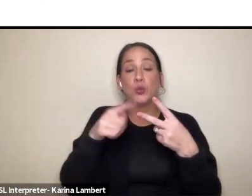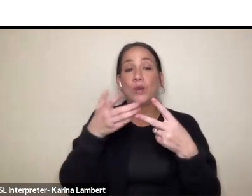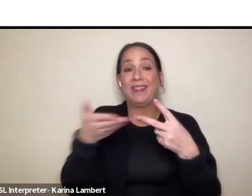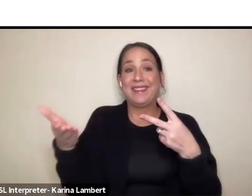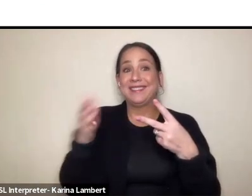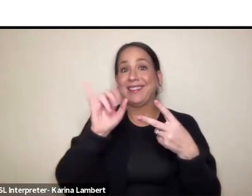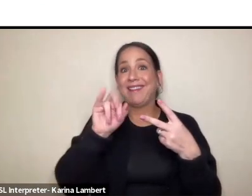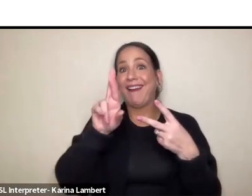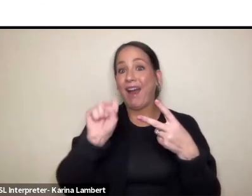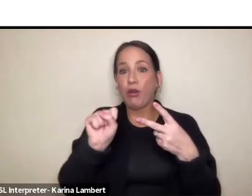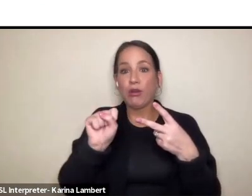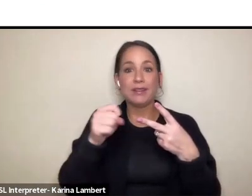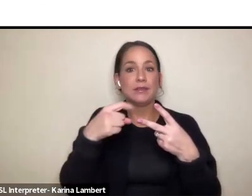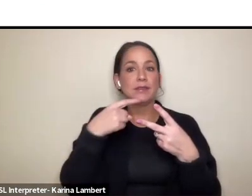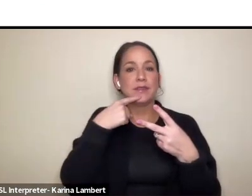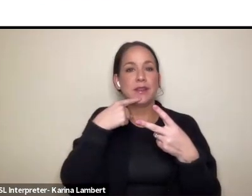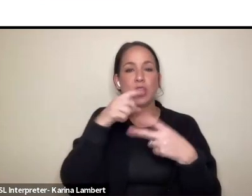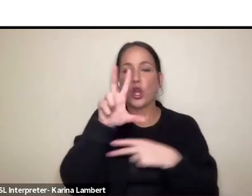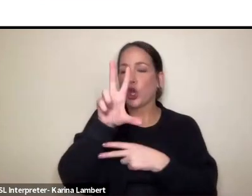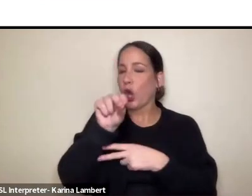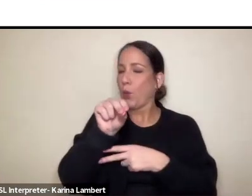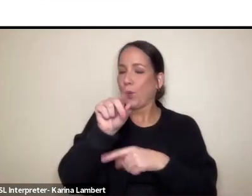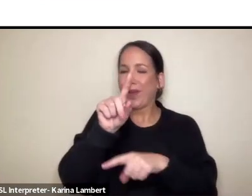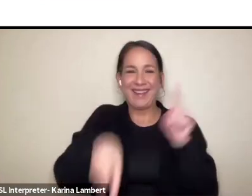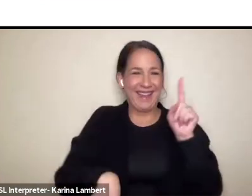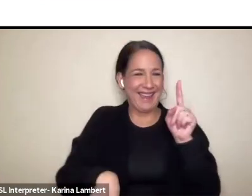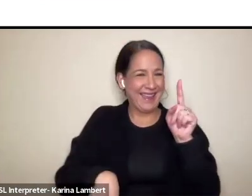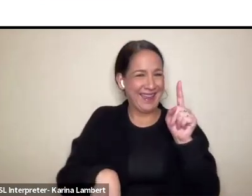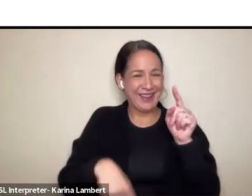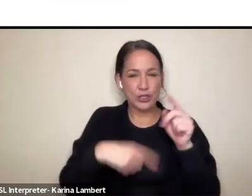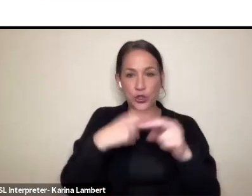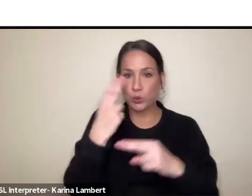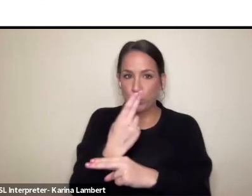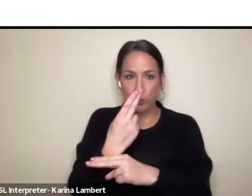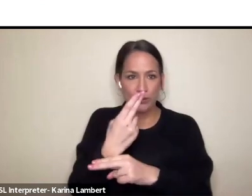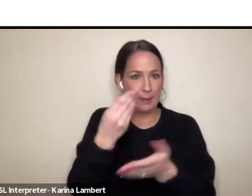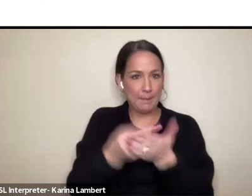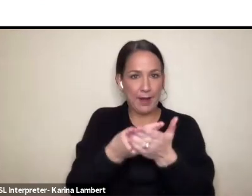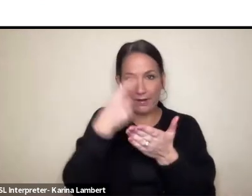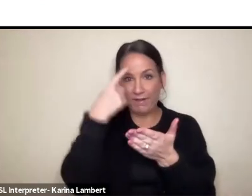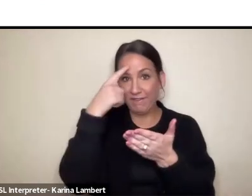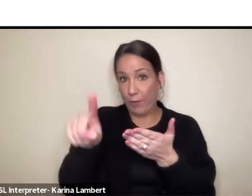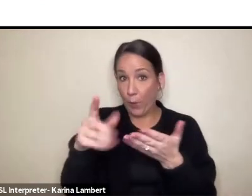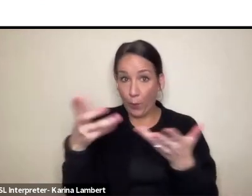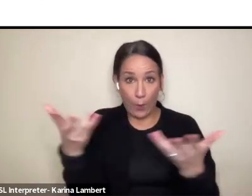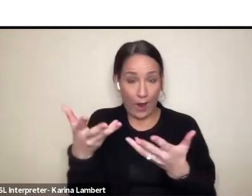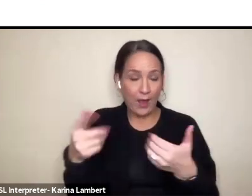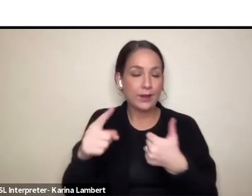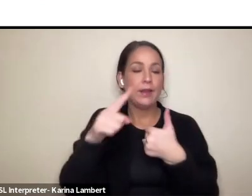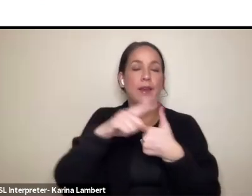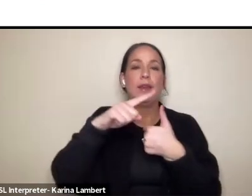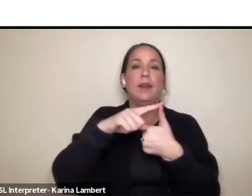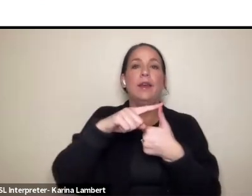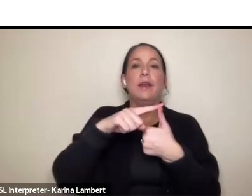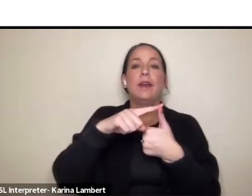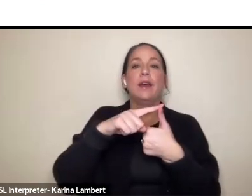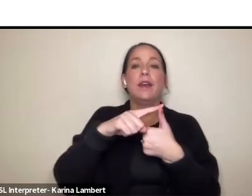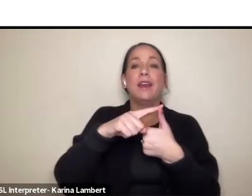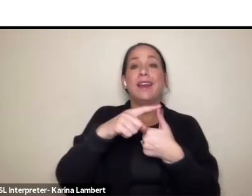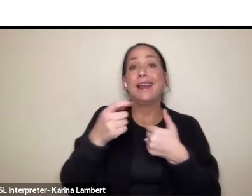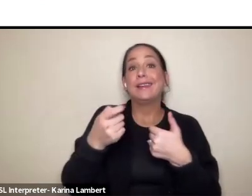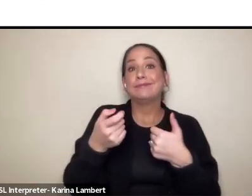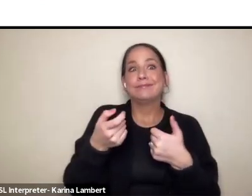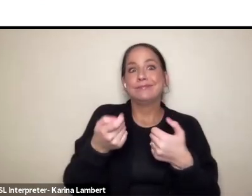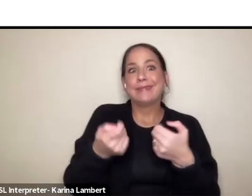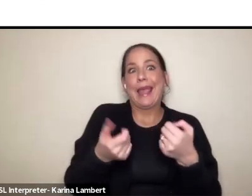has said no. A hard no to these two things. Number one, using funds for gambling.